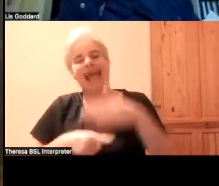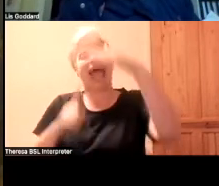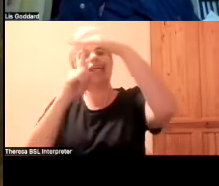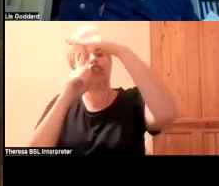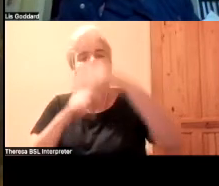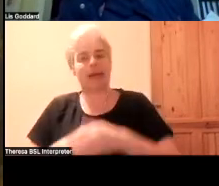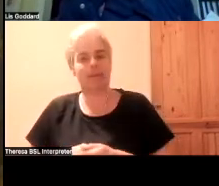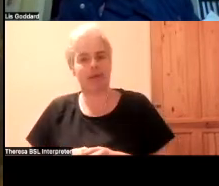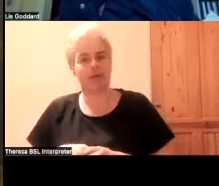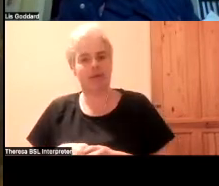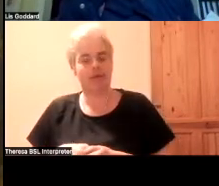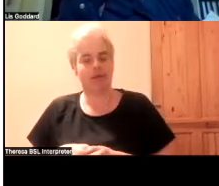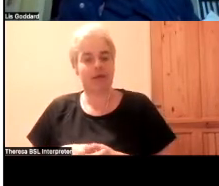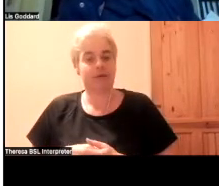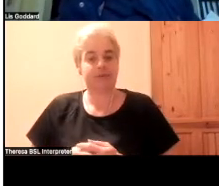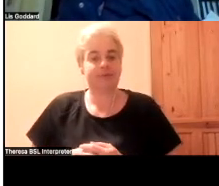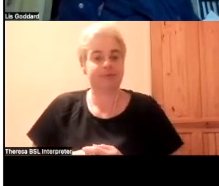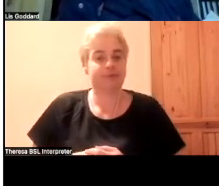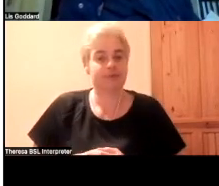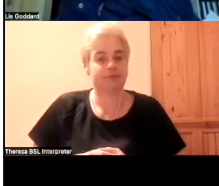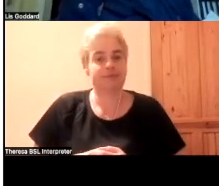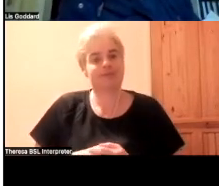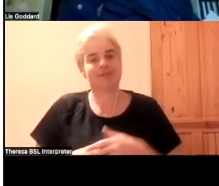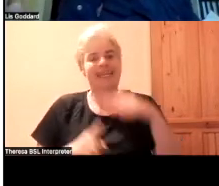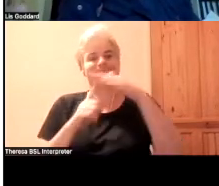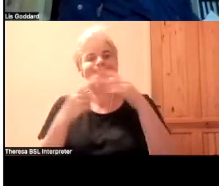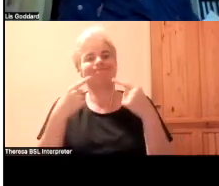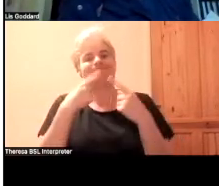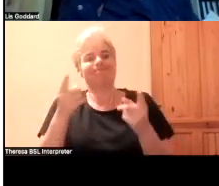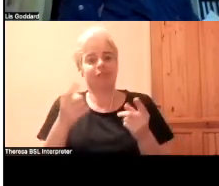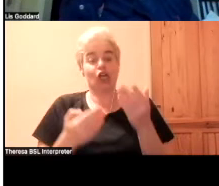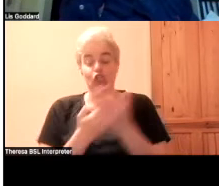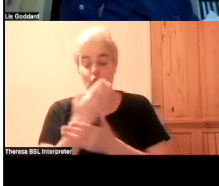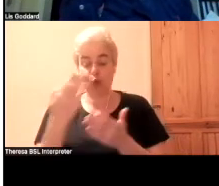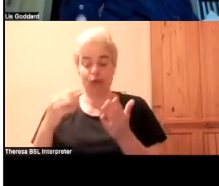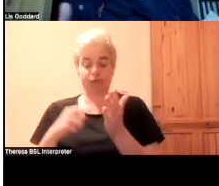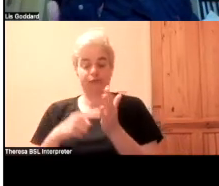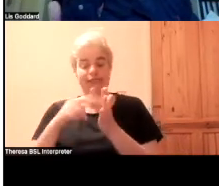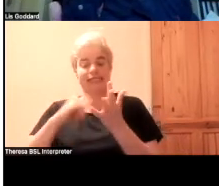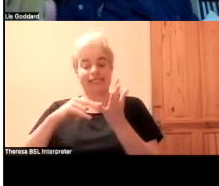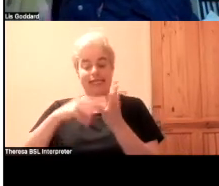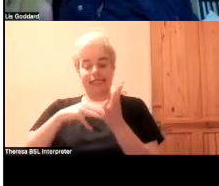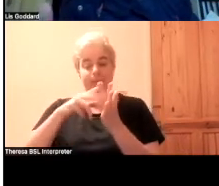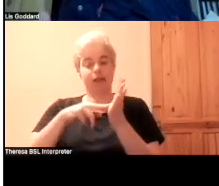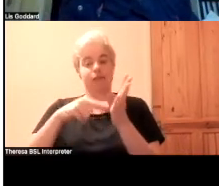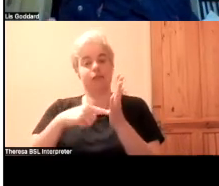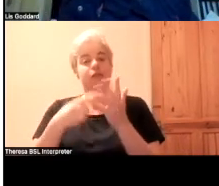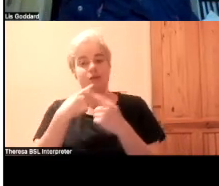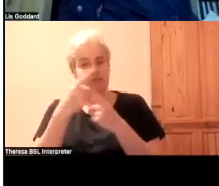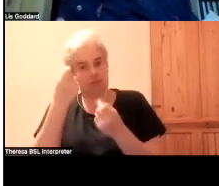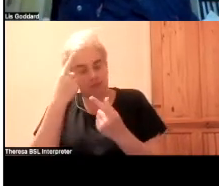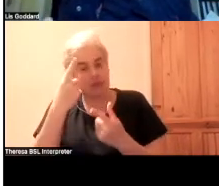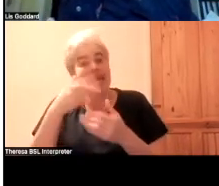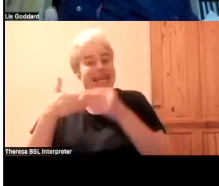which suggests that the New Testament writers understood overall that leadership should be